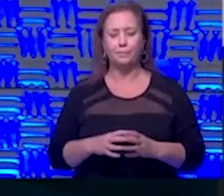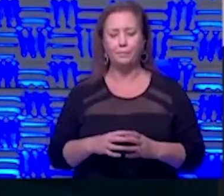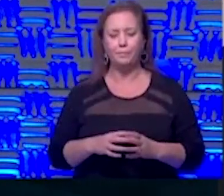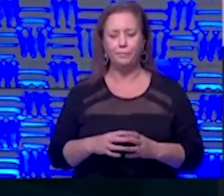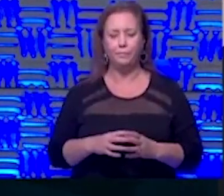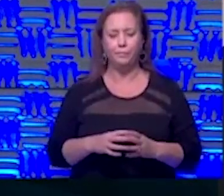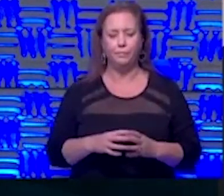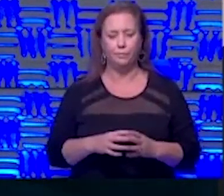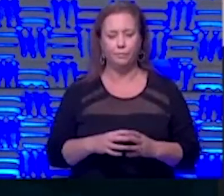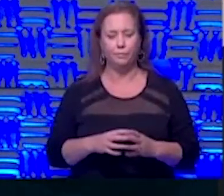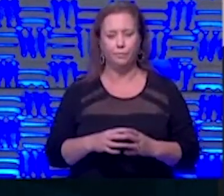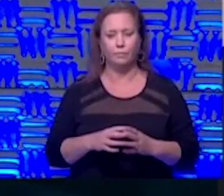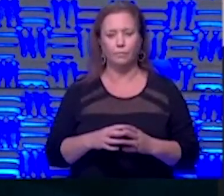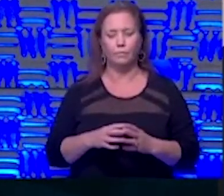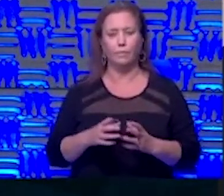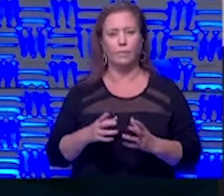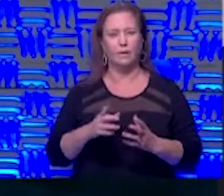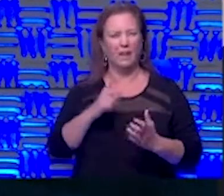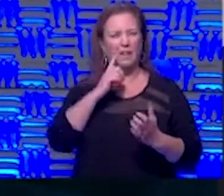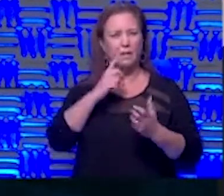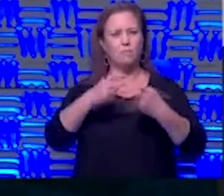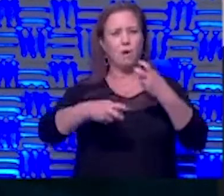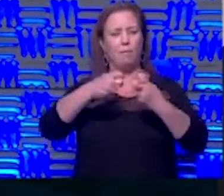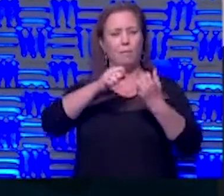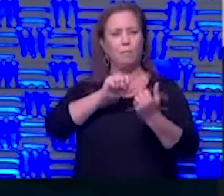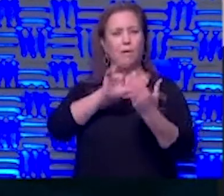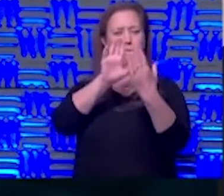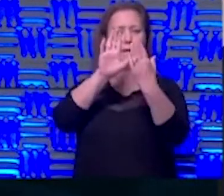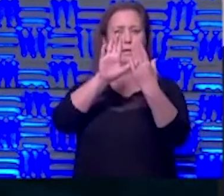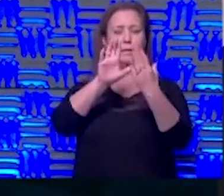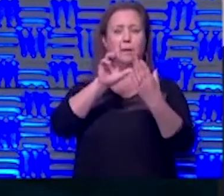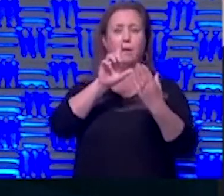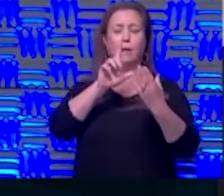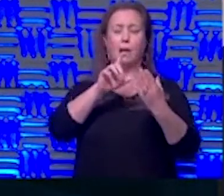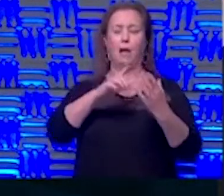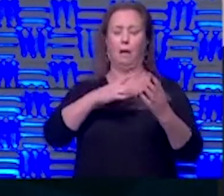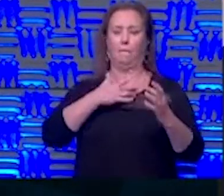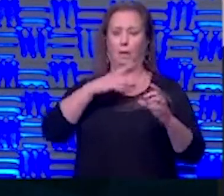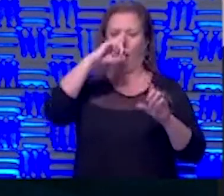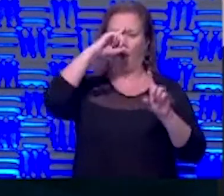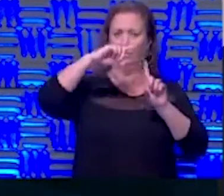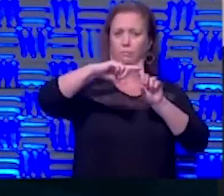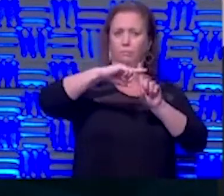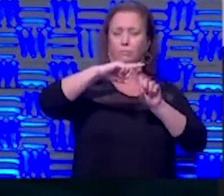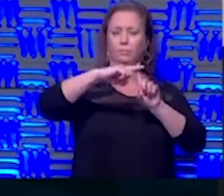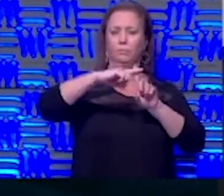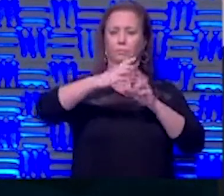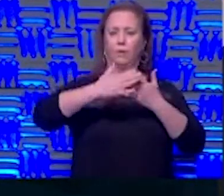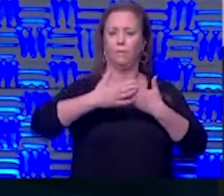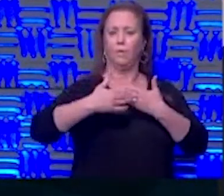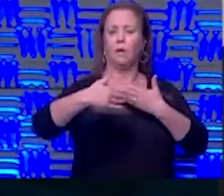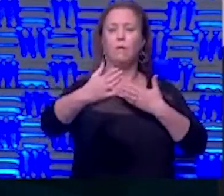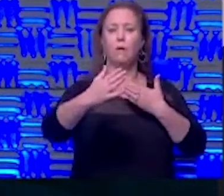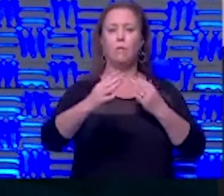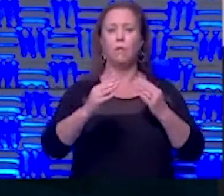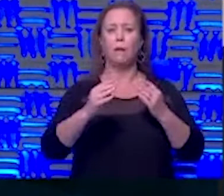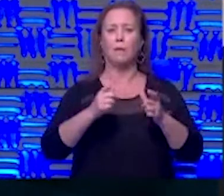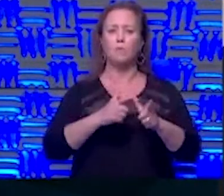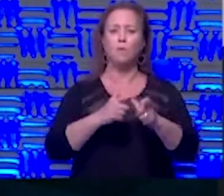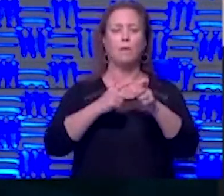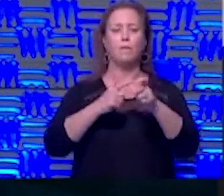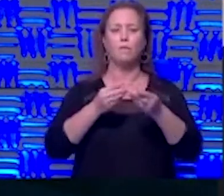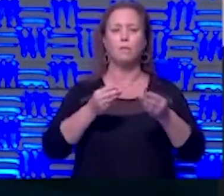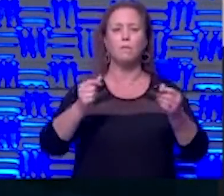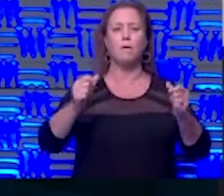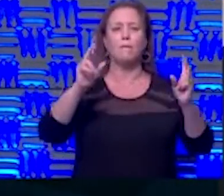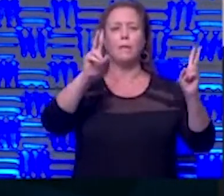for the problems that we've experienced there, and I'm quite optimistic that we'll be moving more rapidly to resolve those.